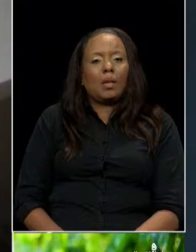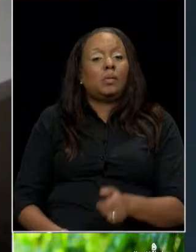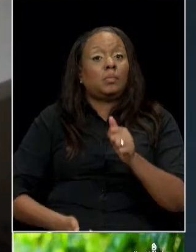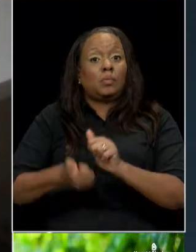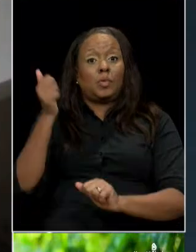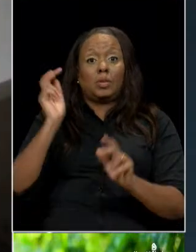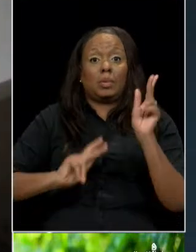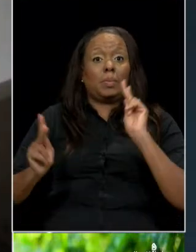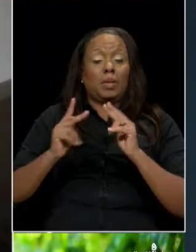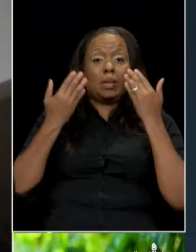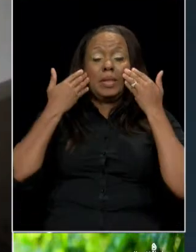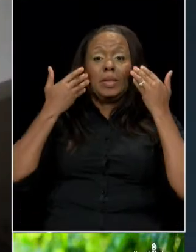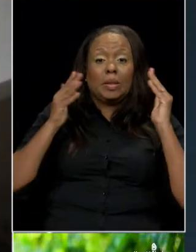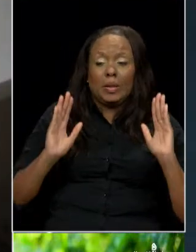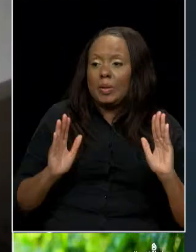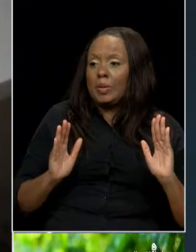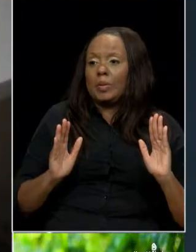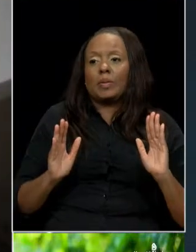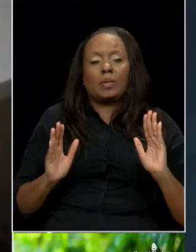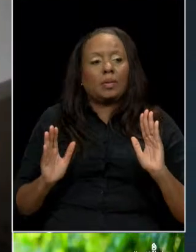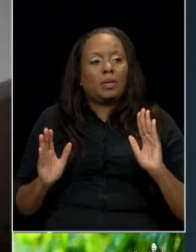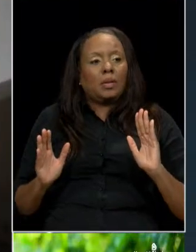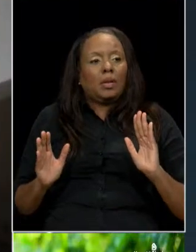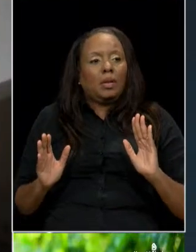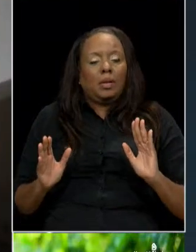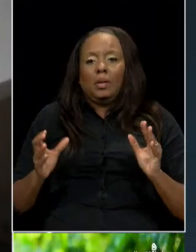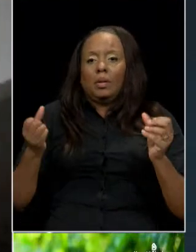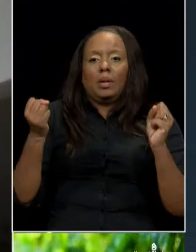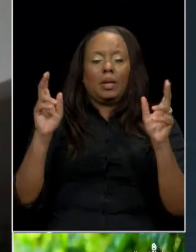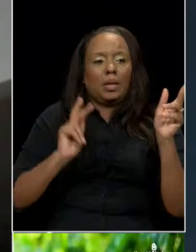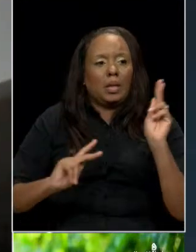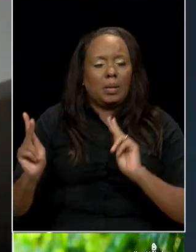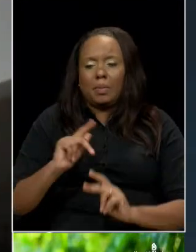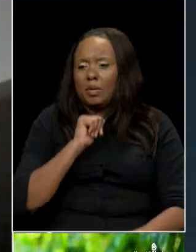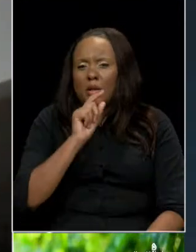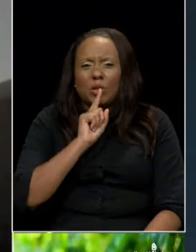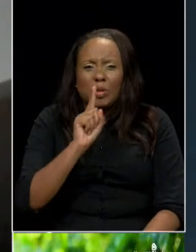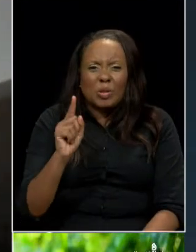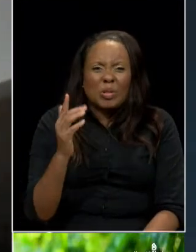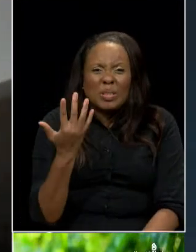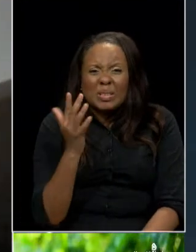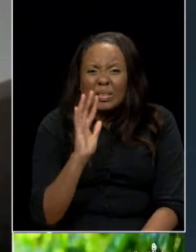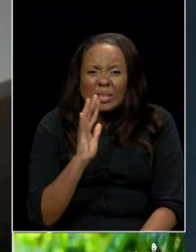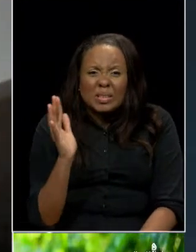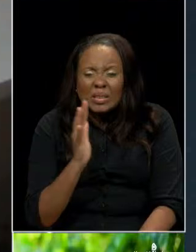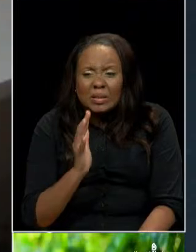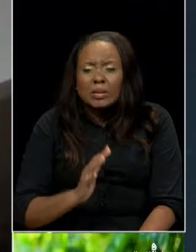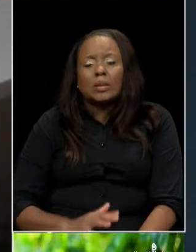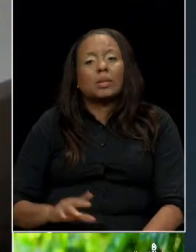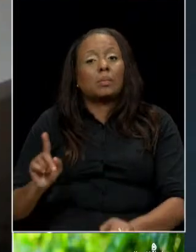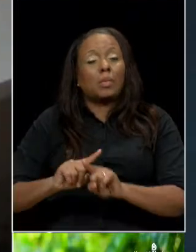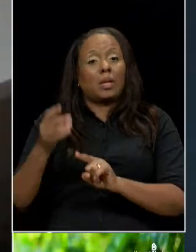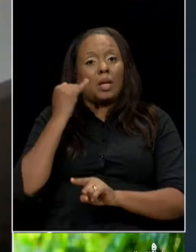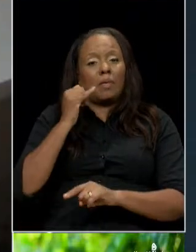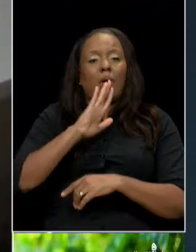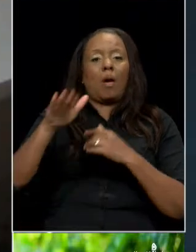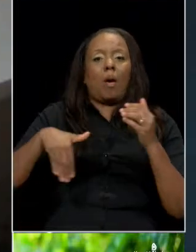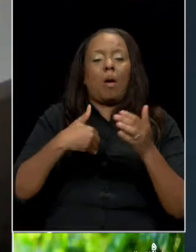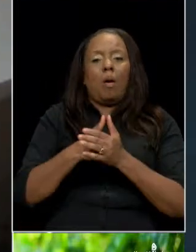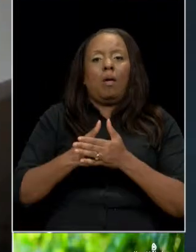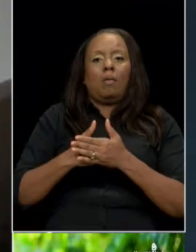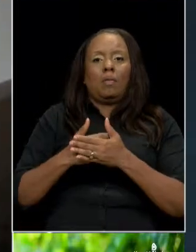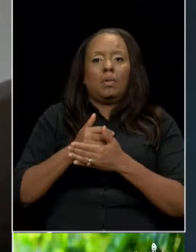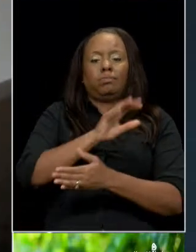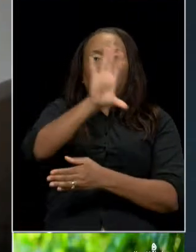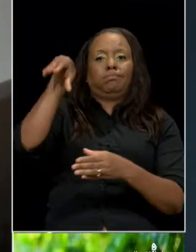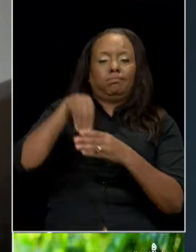people and the public, were unsure what it was all about. But I think if we can come together, whether